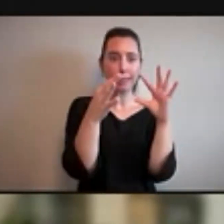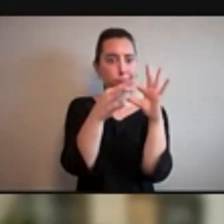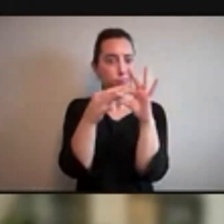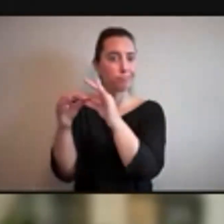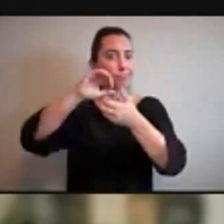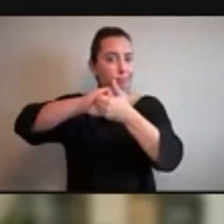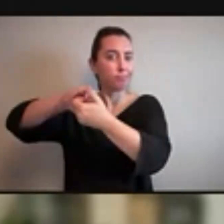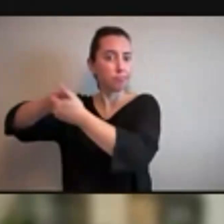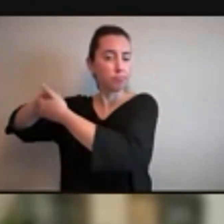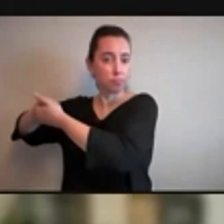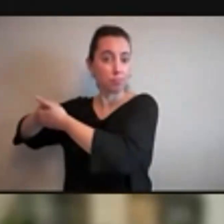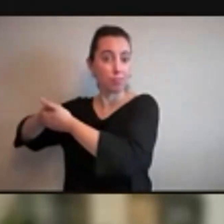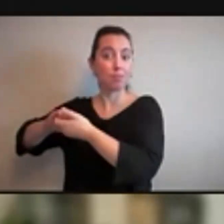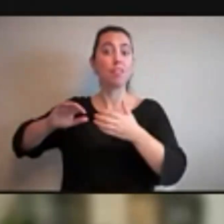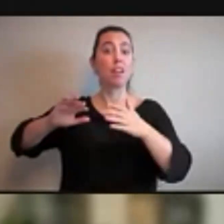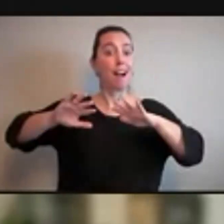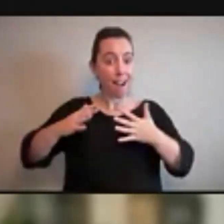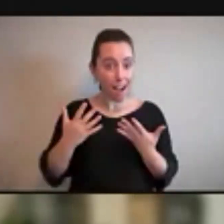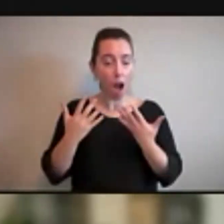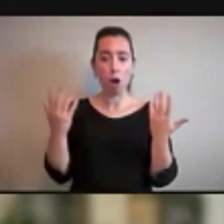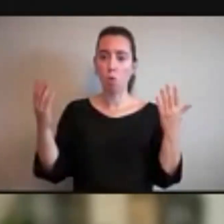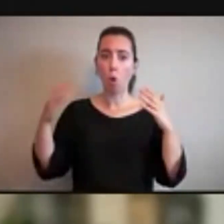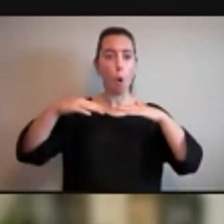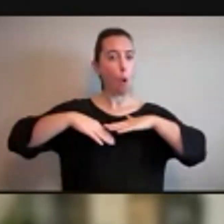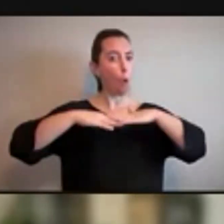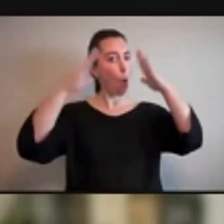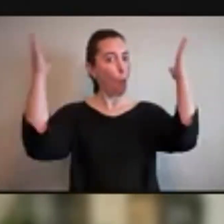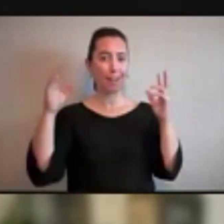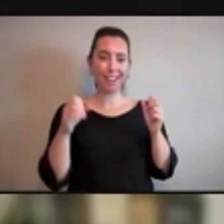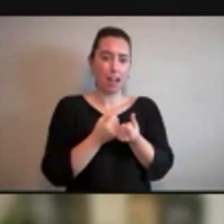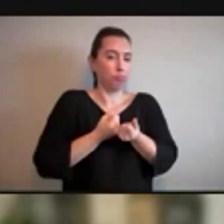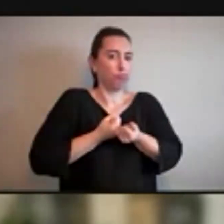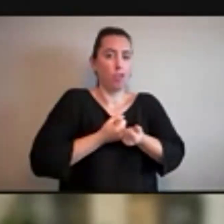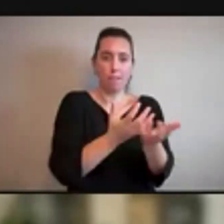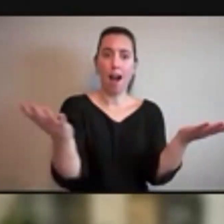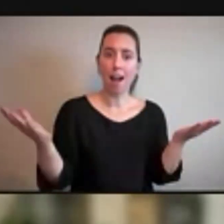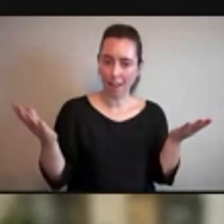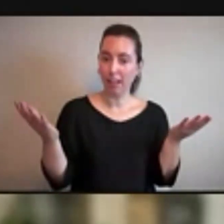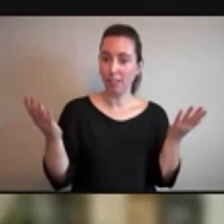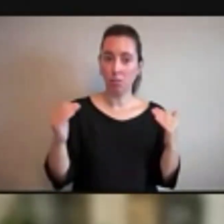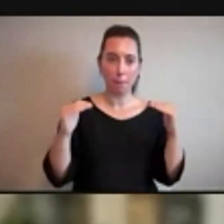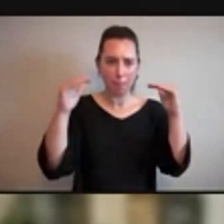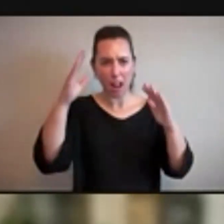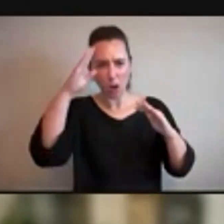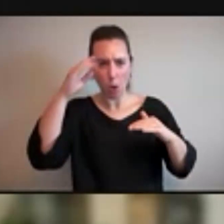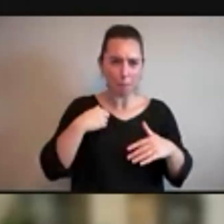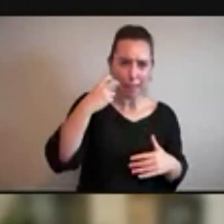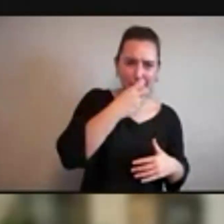just by open things we can do better things. I don't know if my English is understandable,